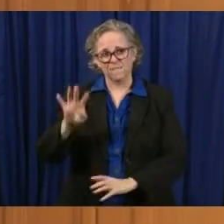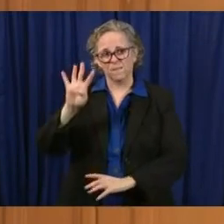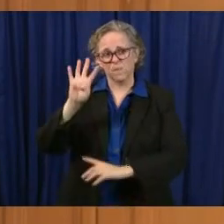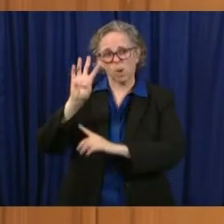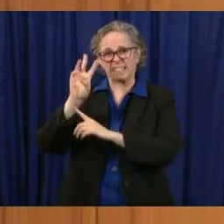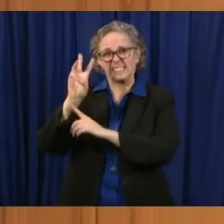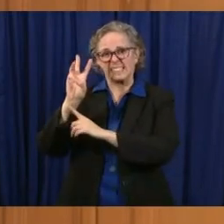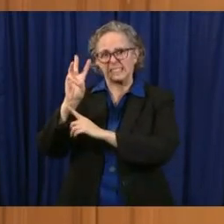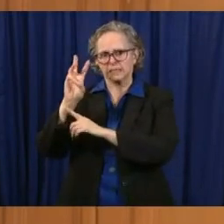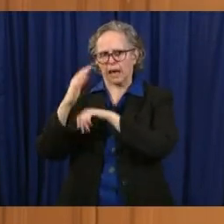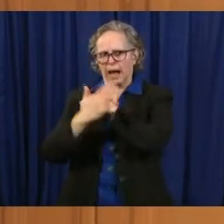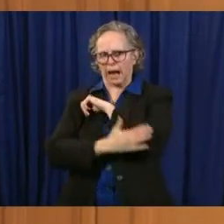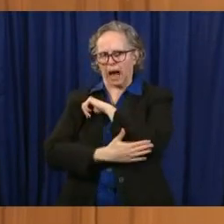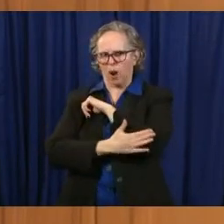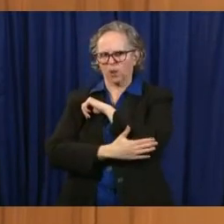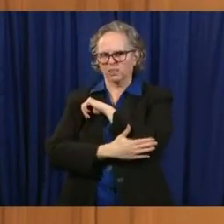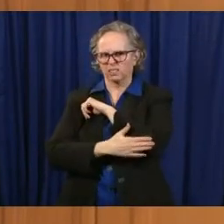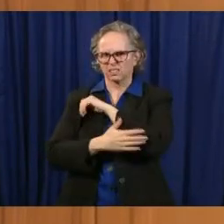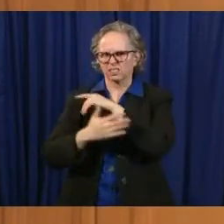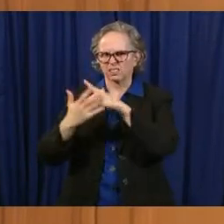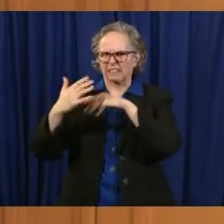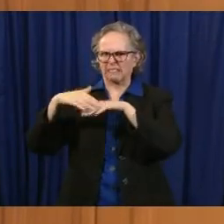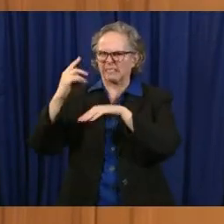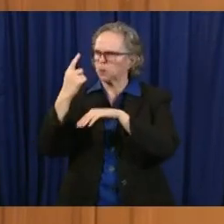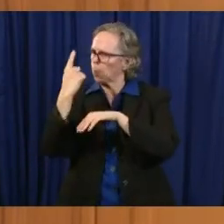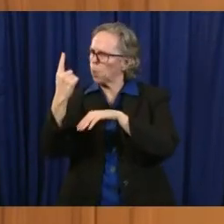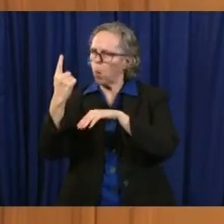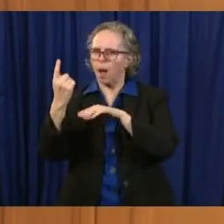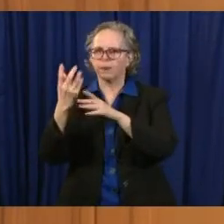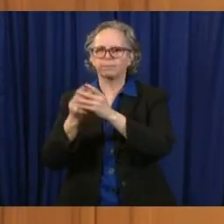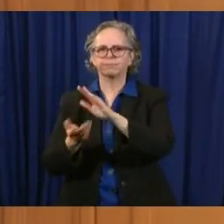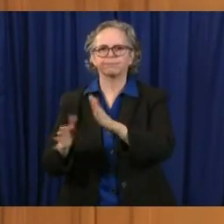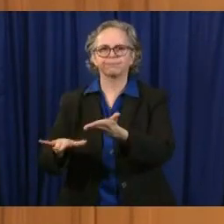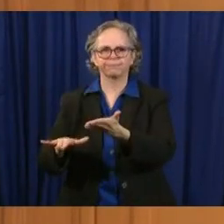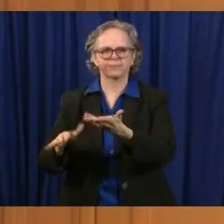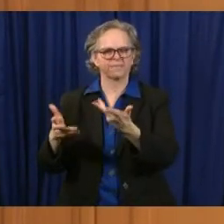reported at least one death. Next slide.